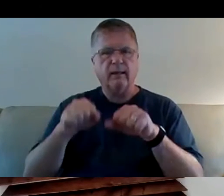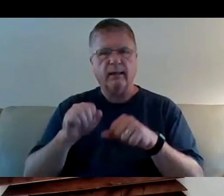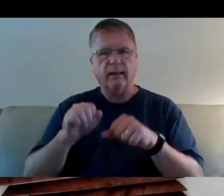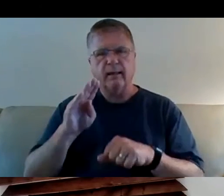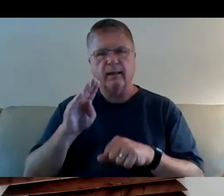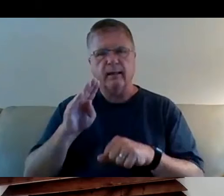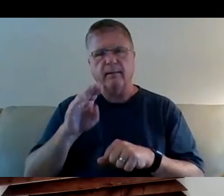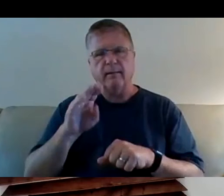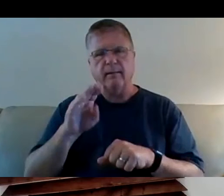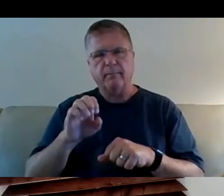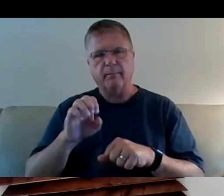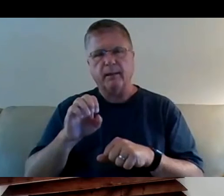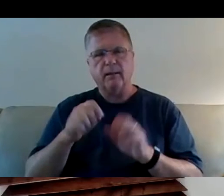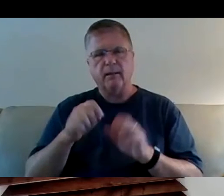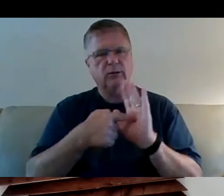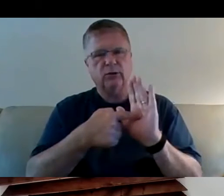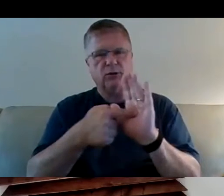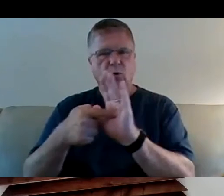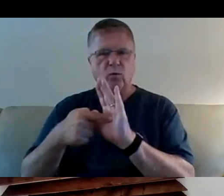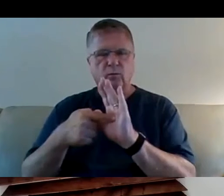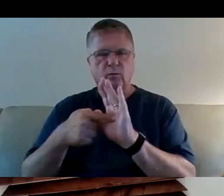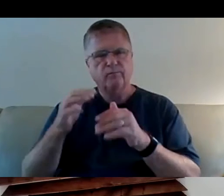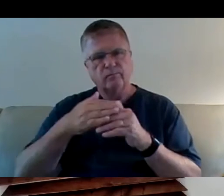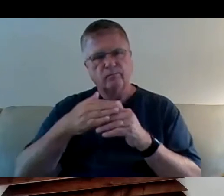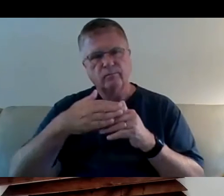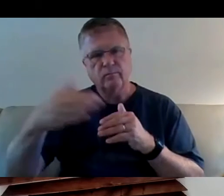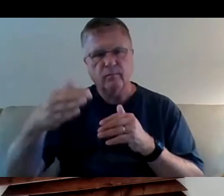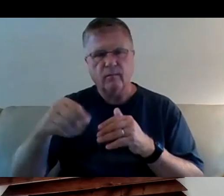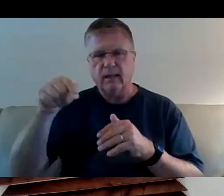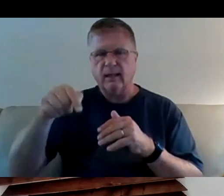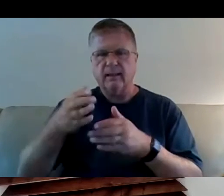shown here at this section of the park. So